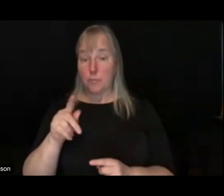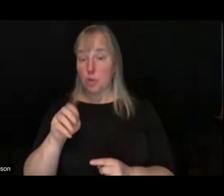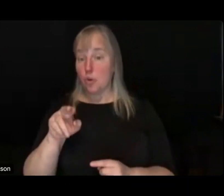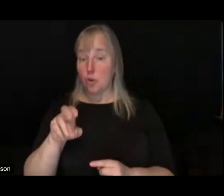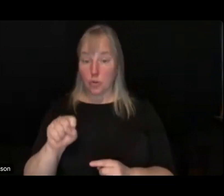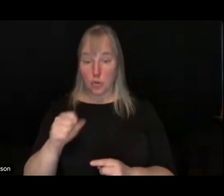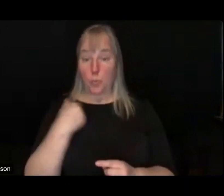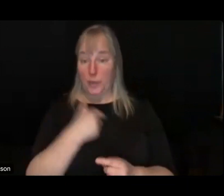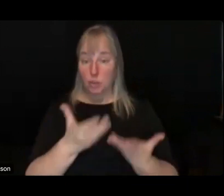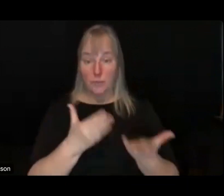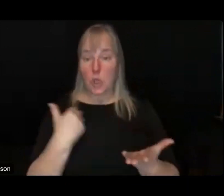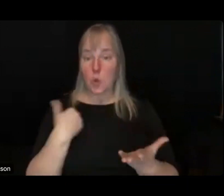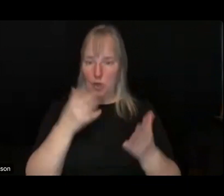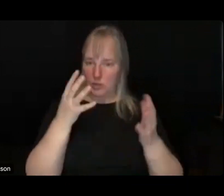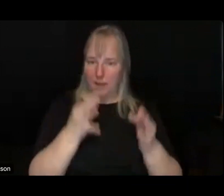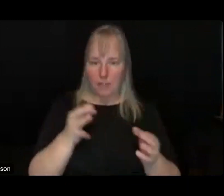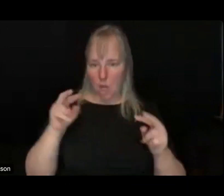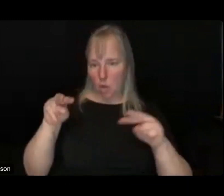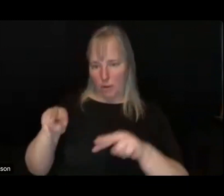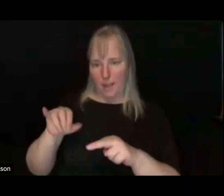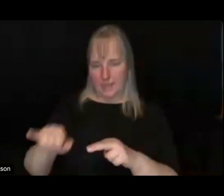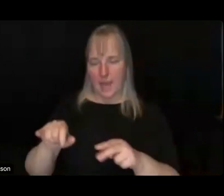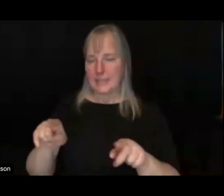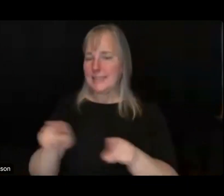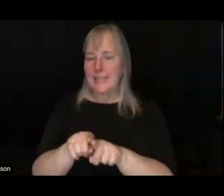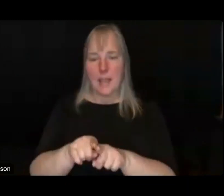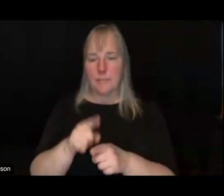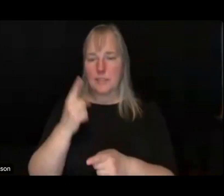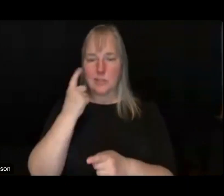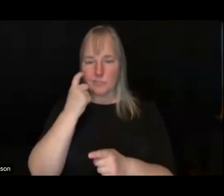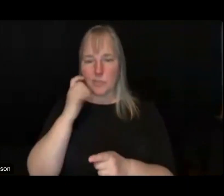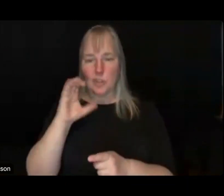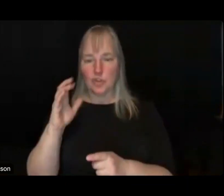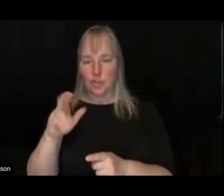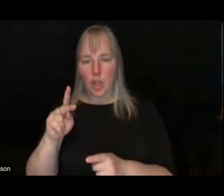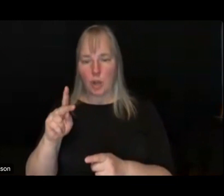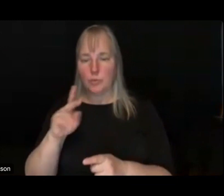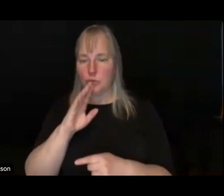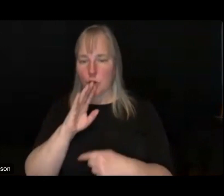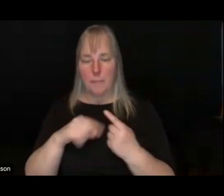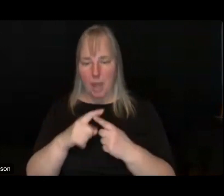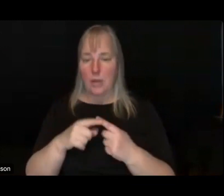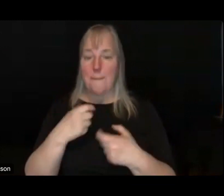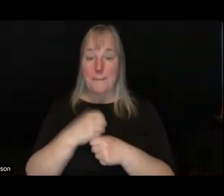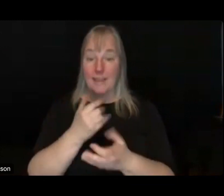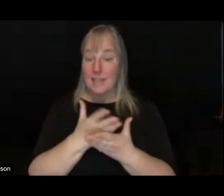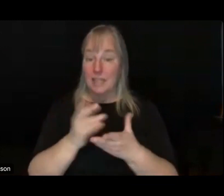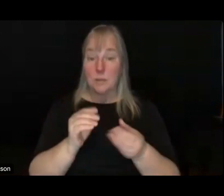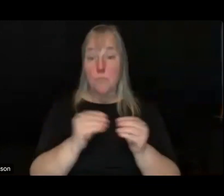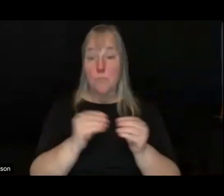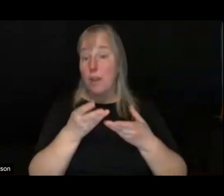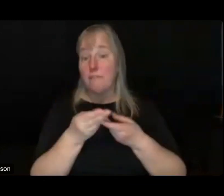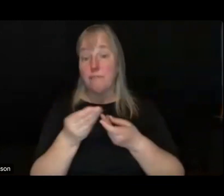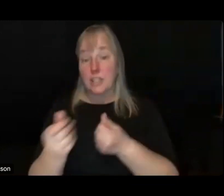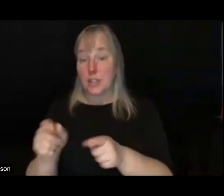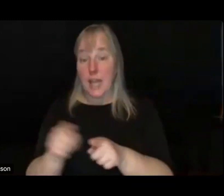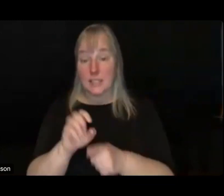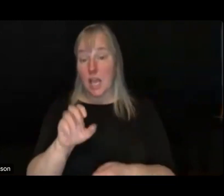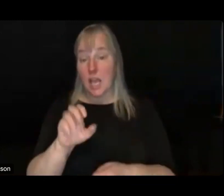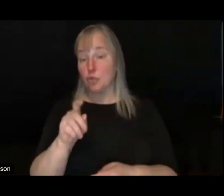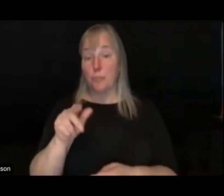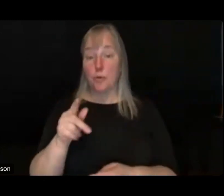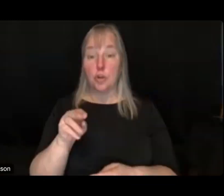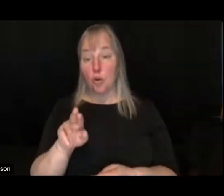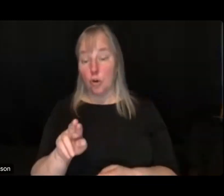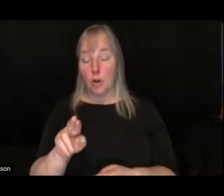definitely looking at it in the same way that Chuck was talking about making things more efficient as an entrepreneur. How can we be using